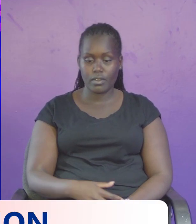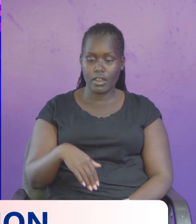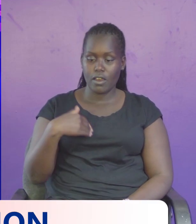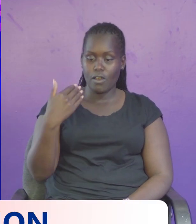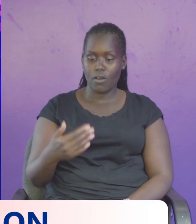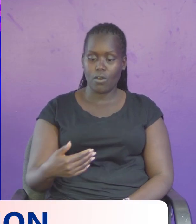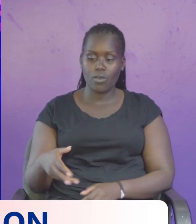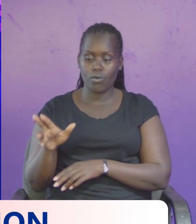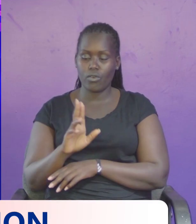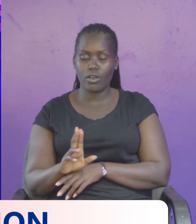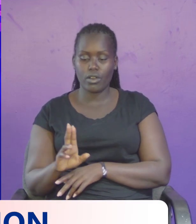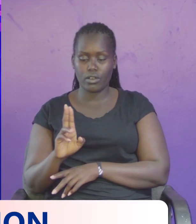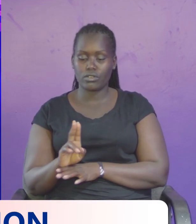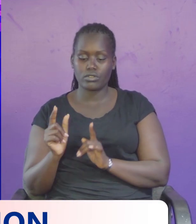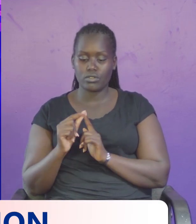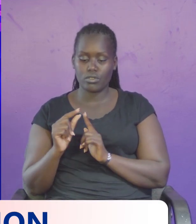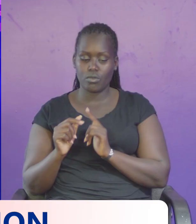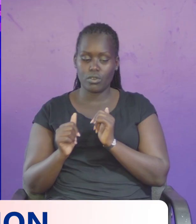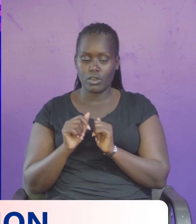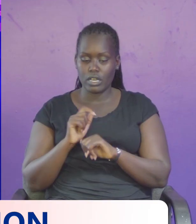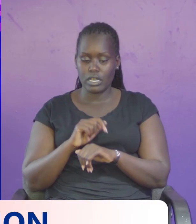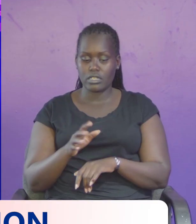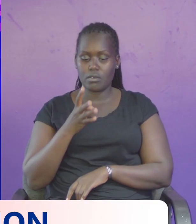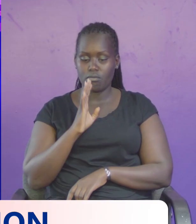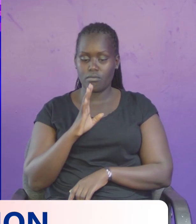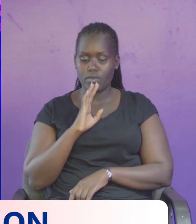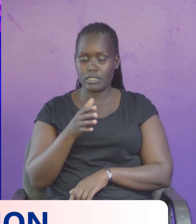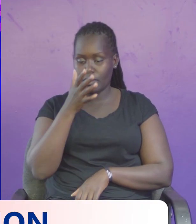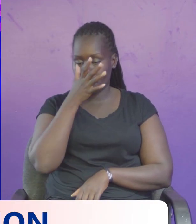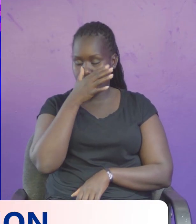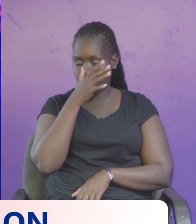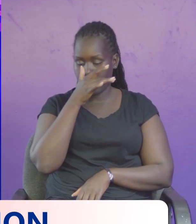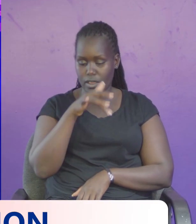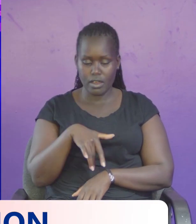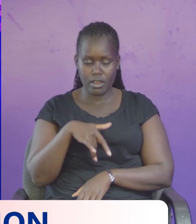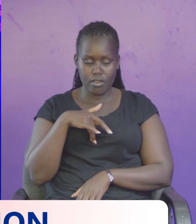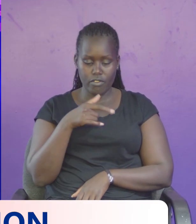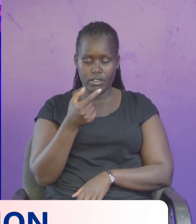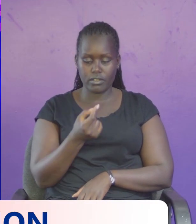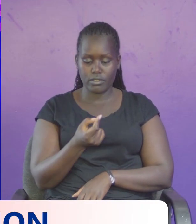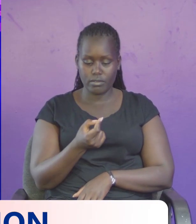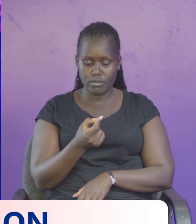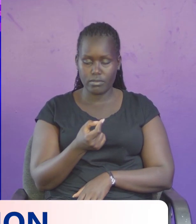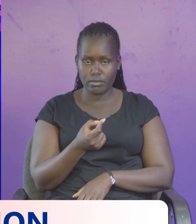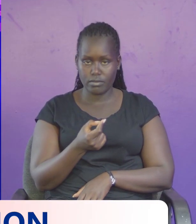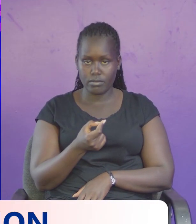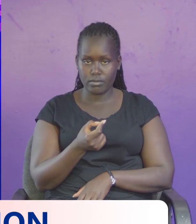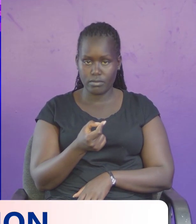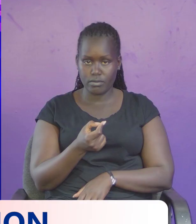word that when I speak a lie, I feel so small.